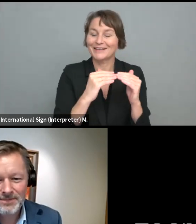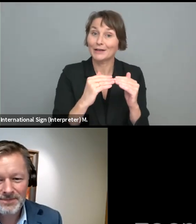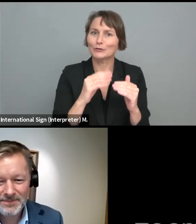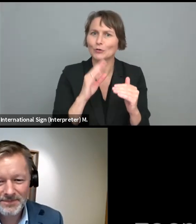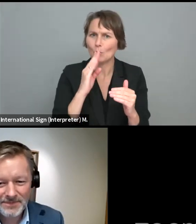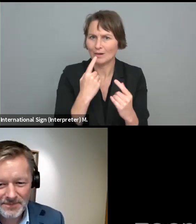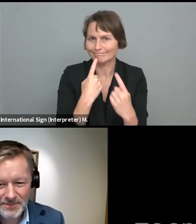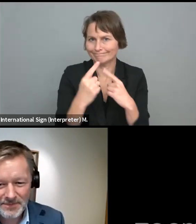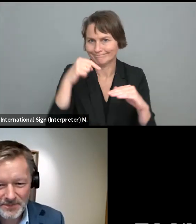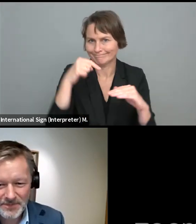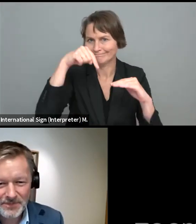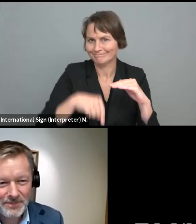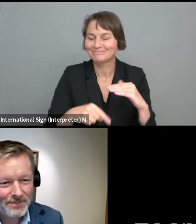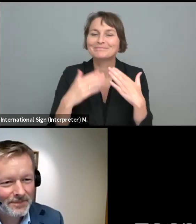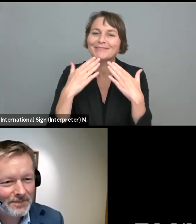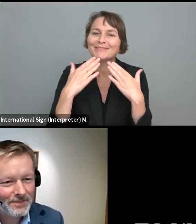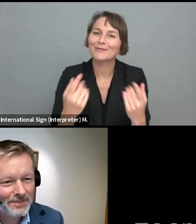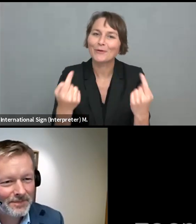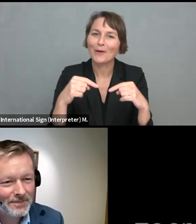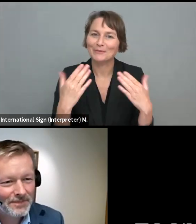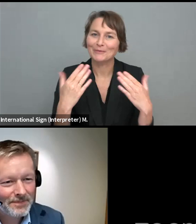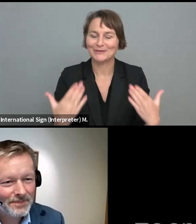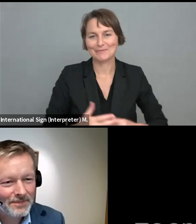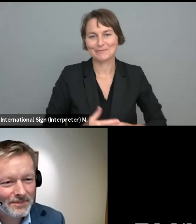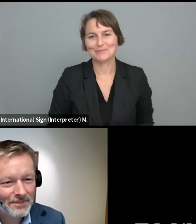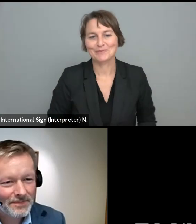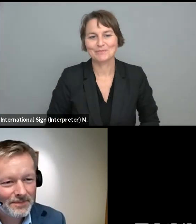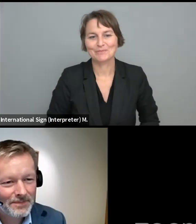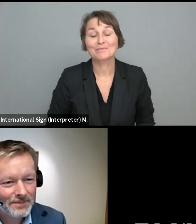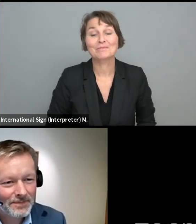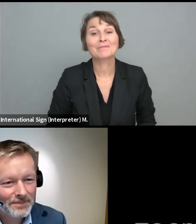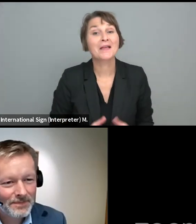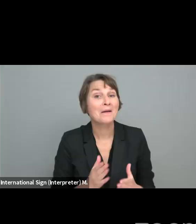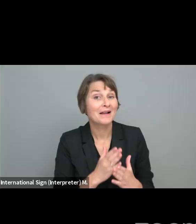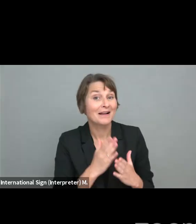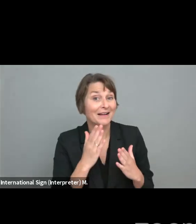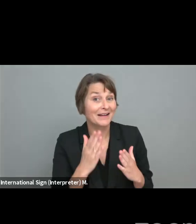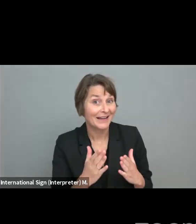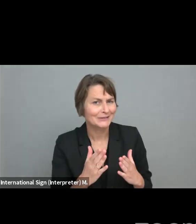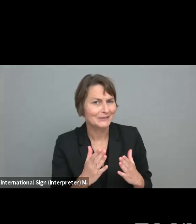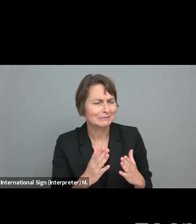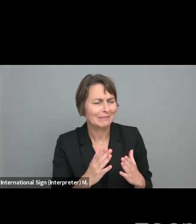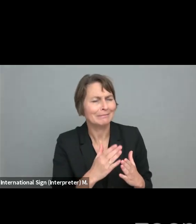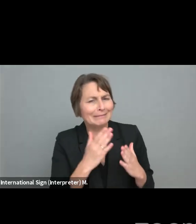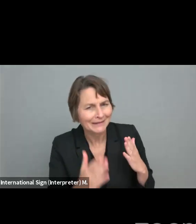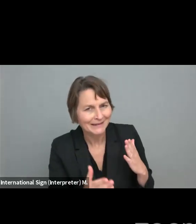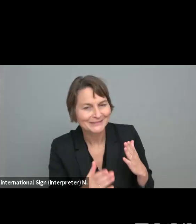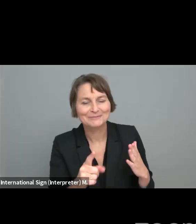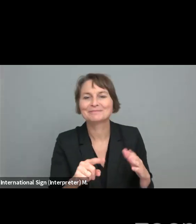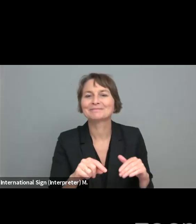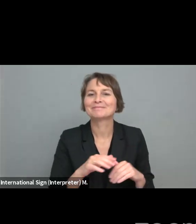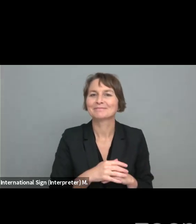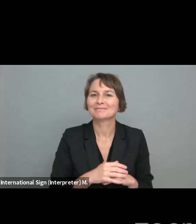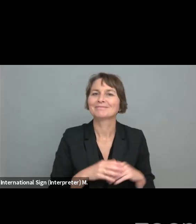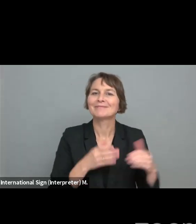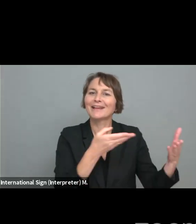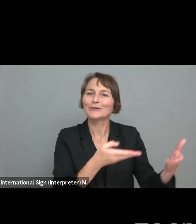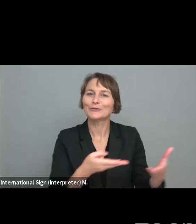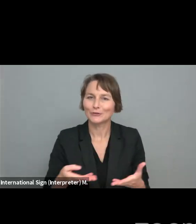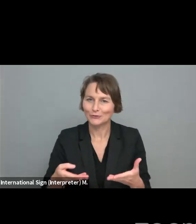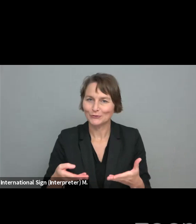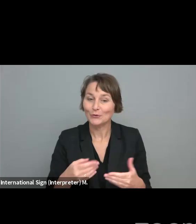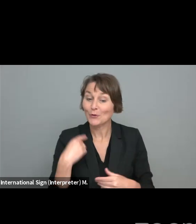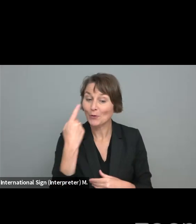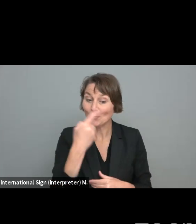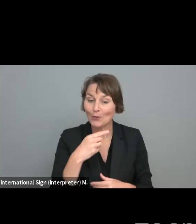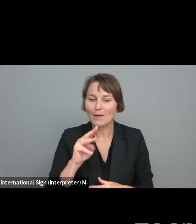here with us today. Fantastic. Last but certainly not least, I'm going to be introducing Megan Rapinoe.